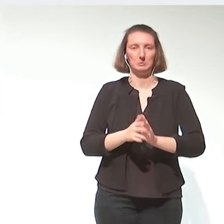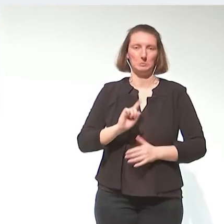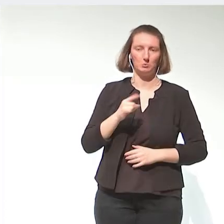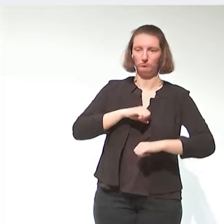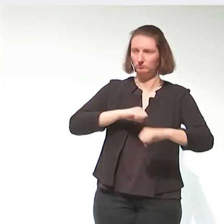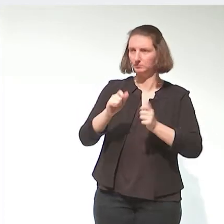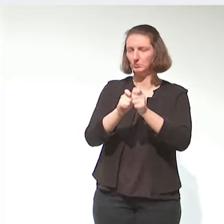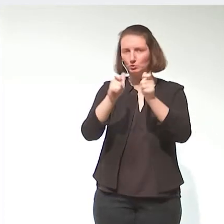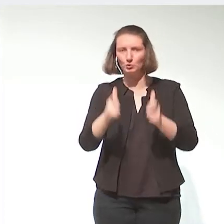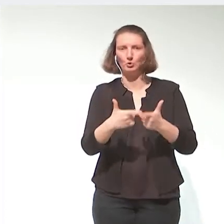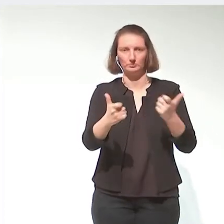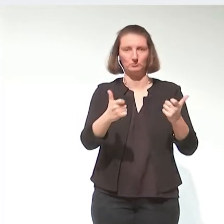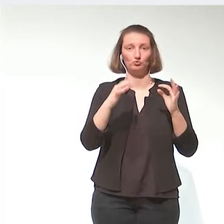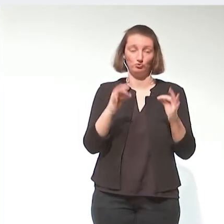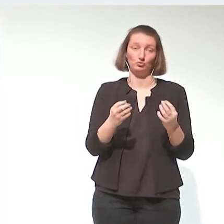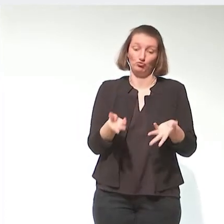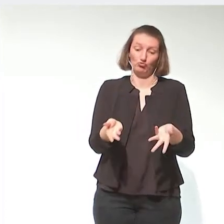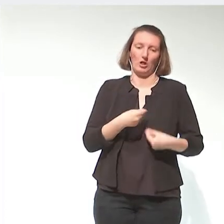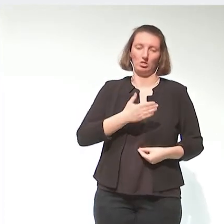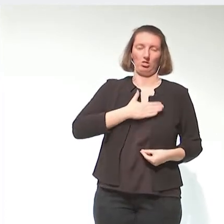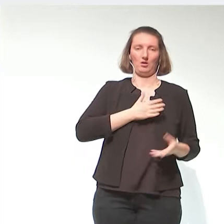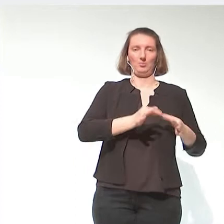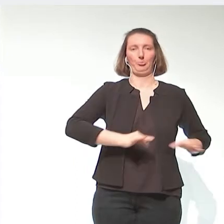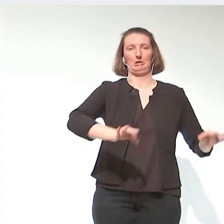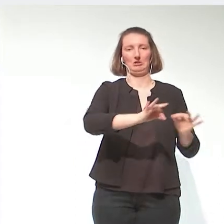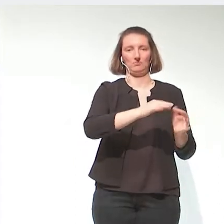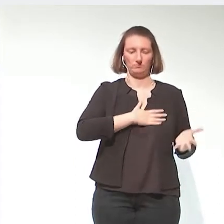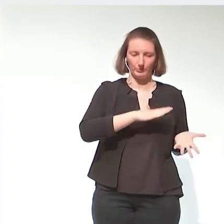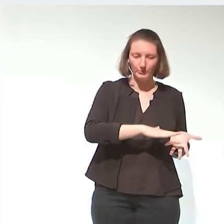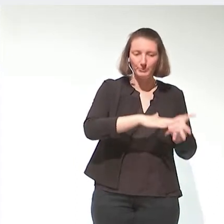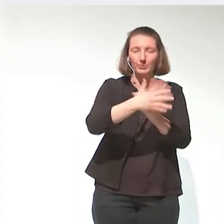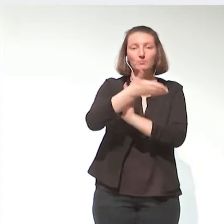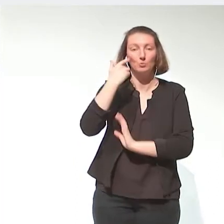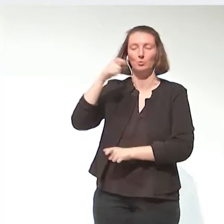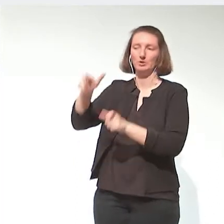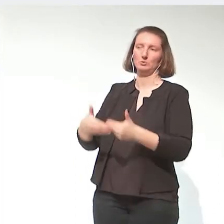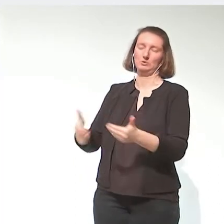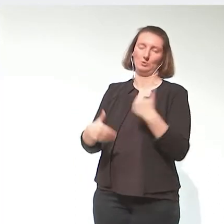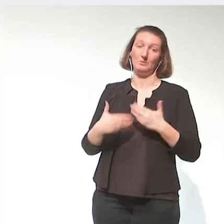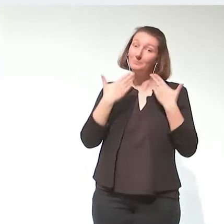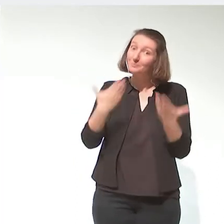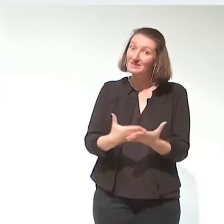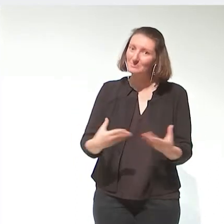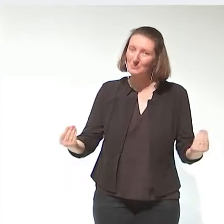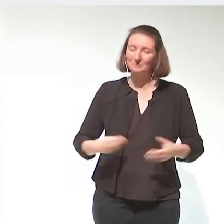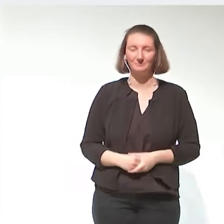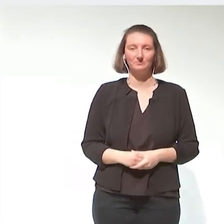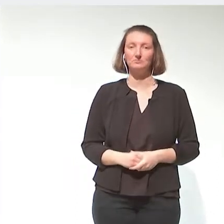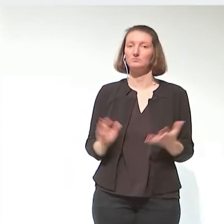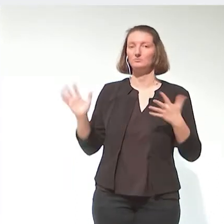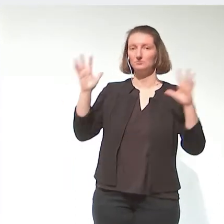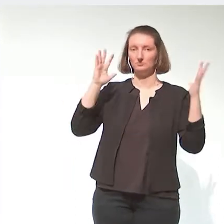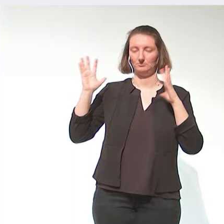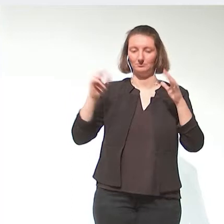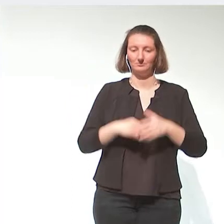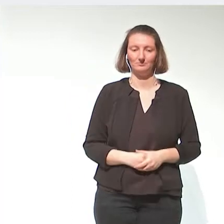recognition, my gratitude to all those organizations that make it possible for Spanish